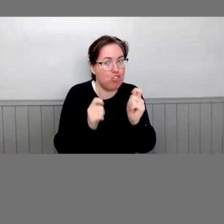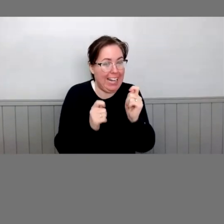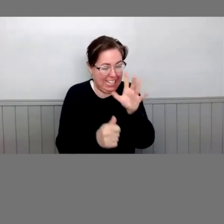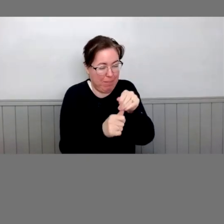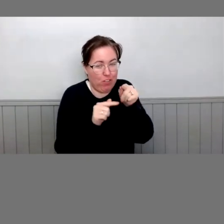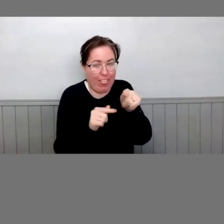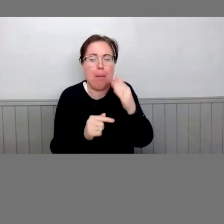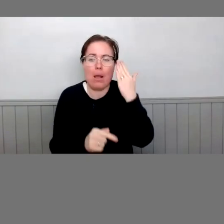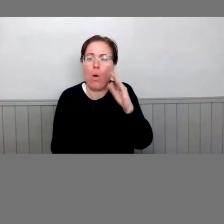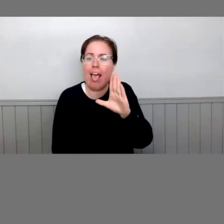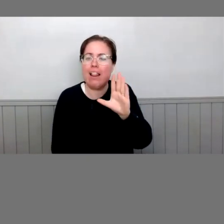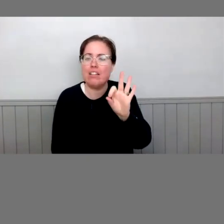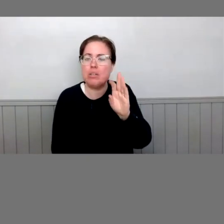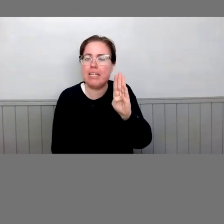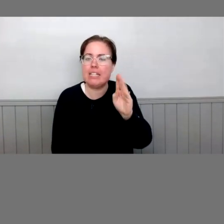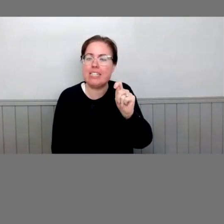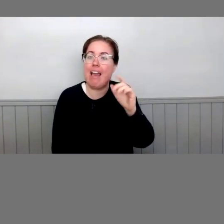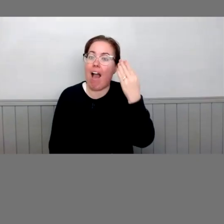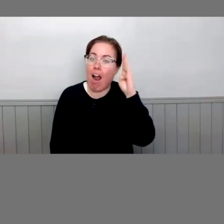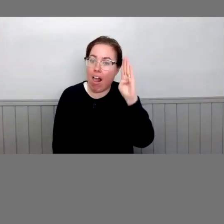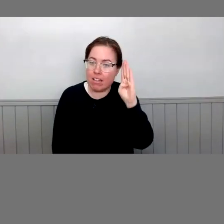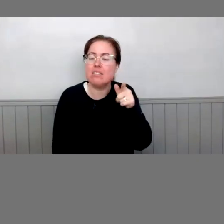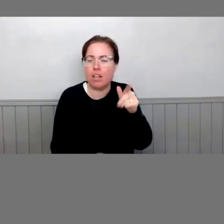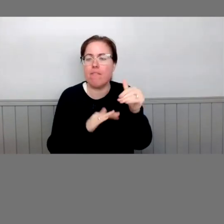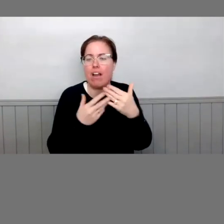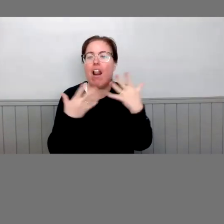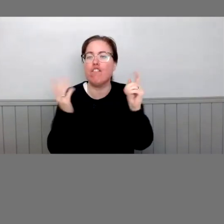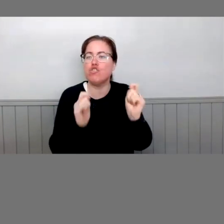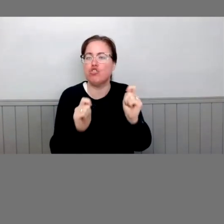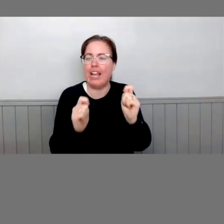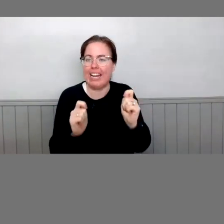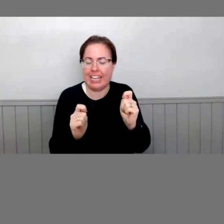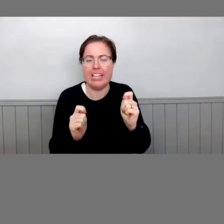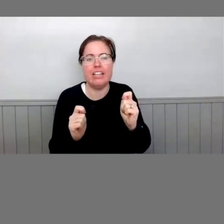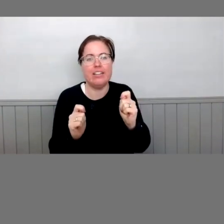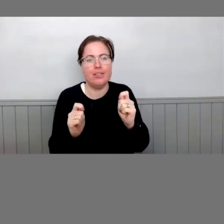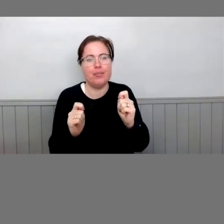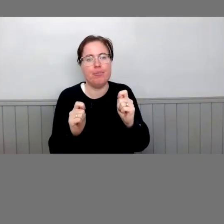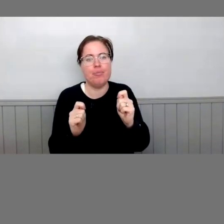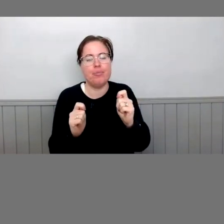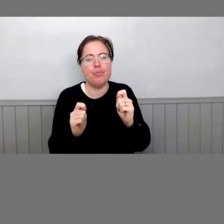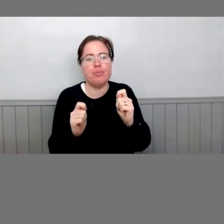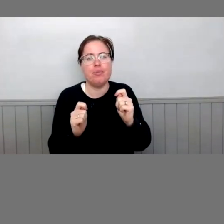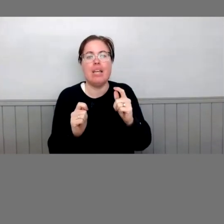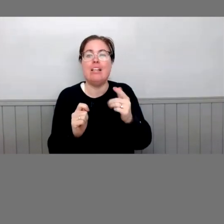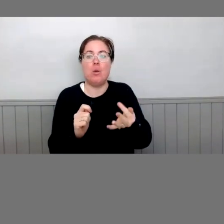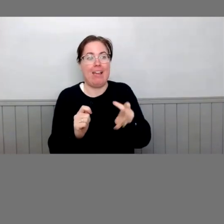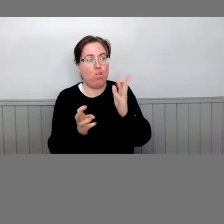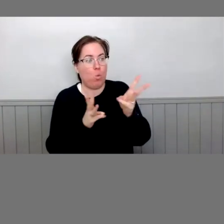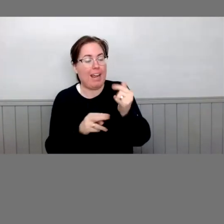lot of um, training that is available for kind of working in healthcare settings